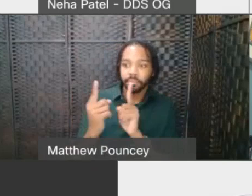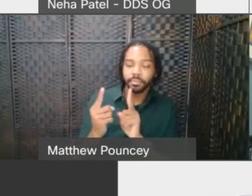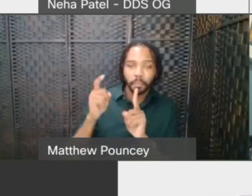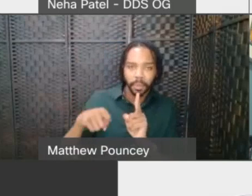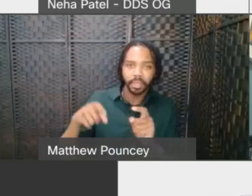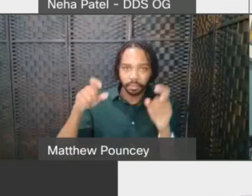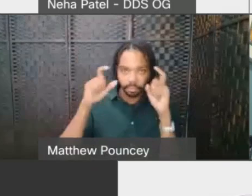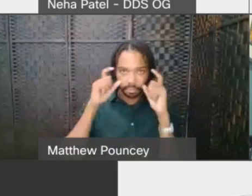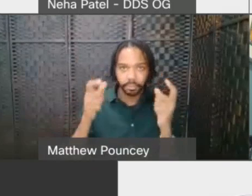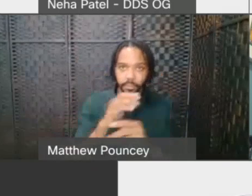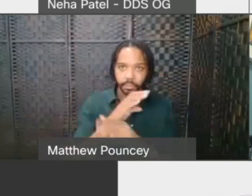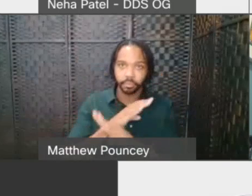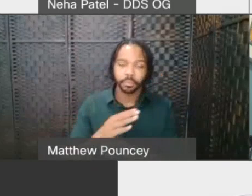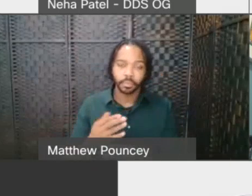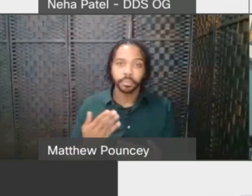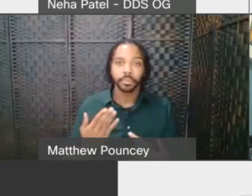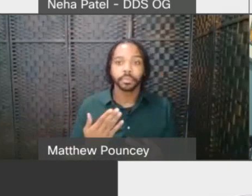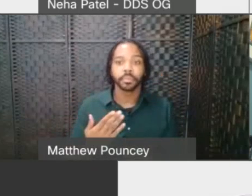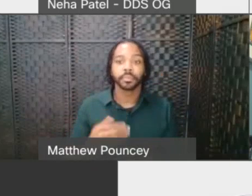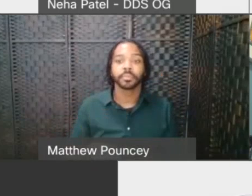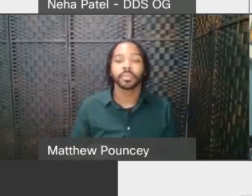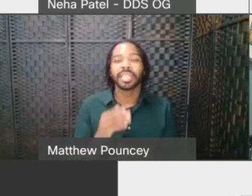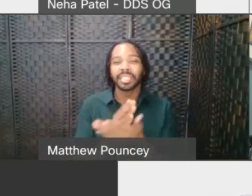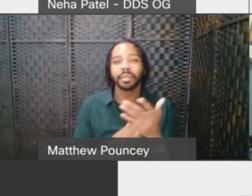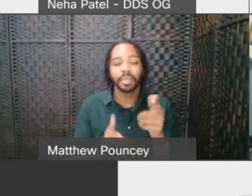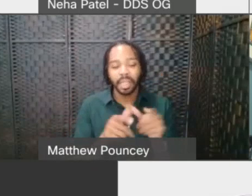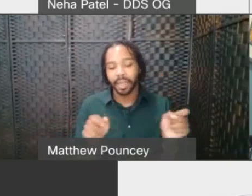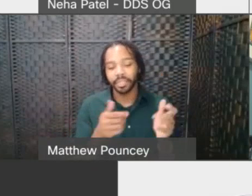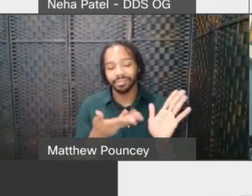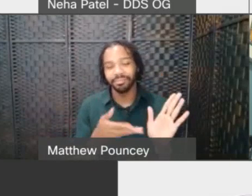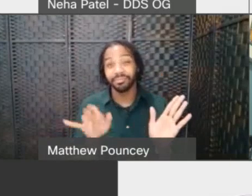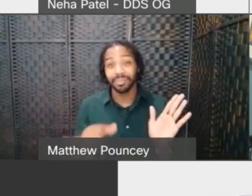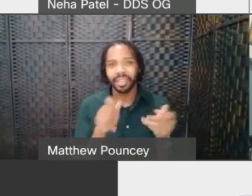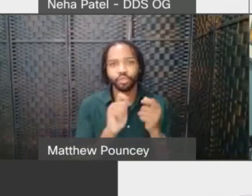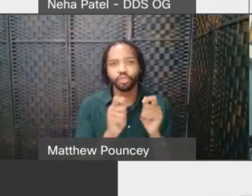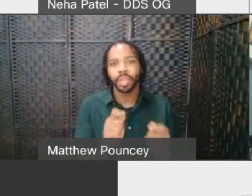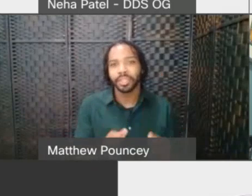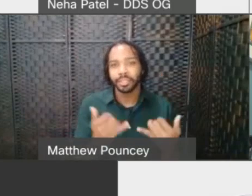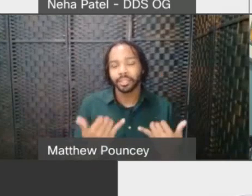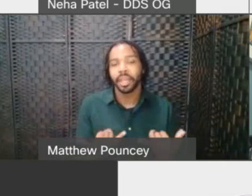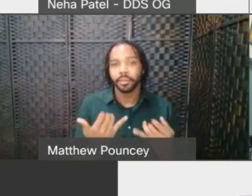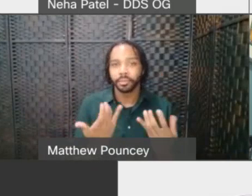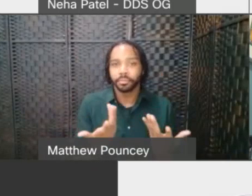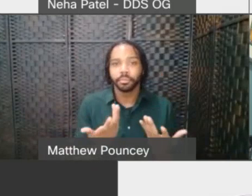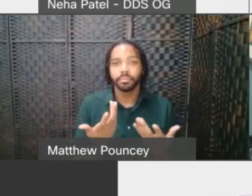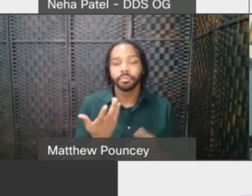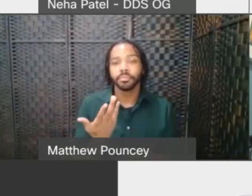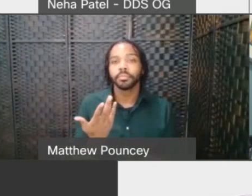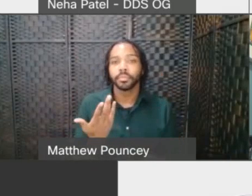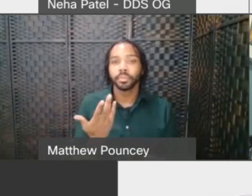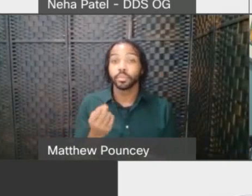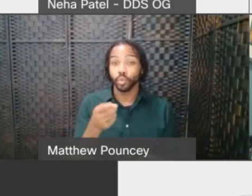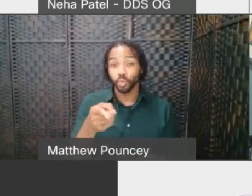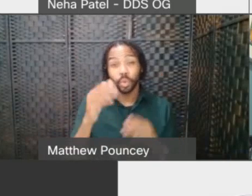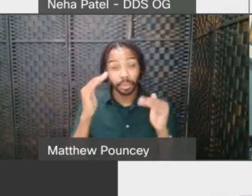of that language has changed now to take out the phase language and introduce some of the community spread language. So you can anticipate